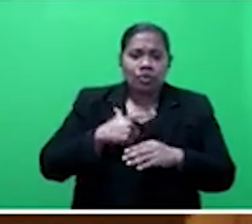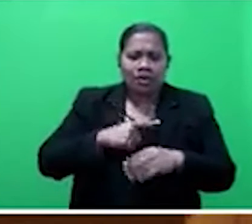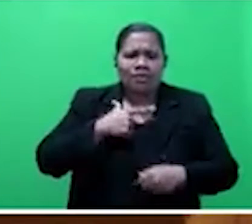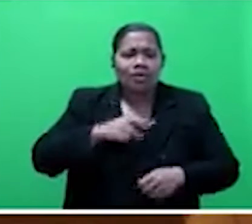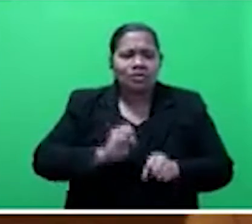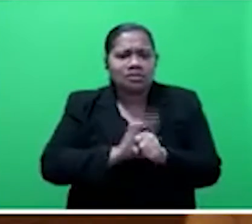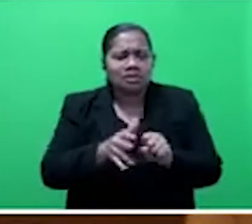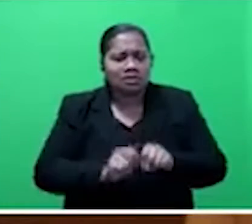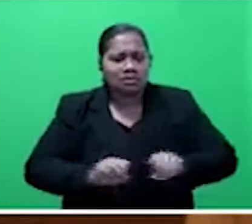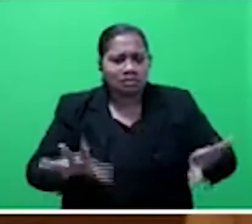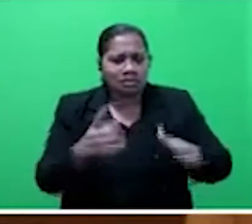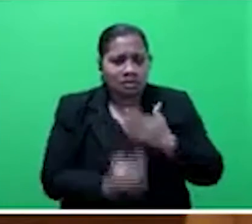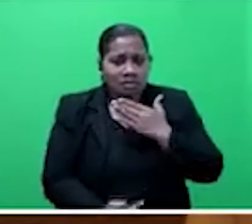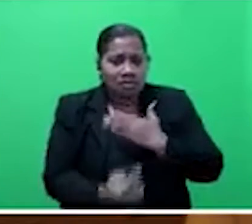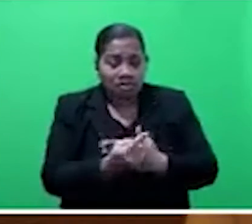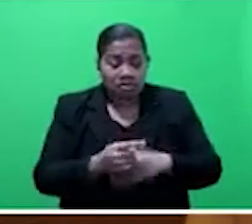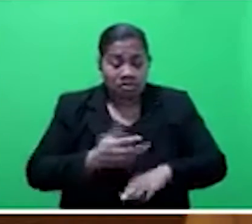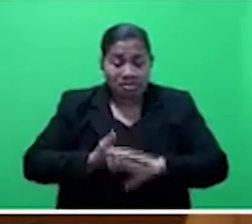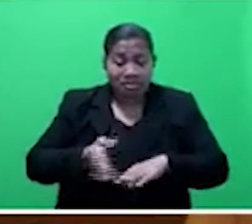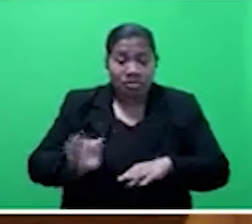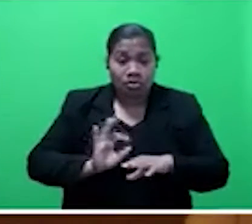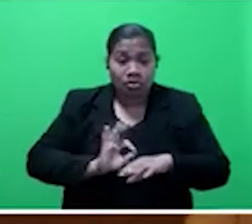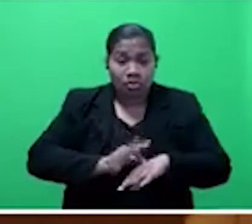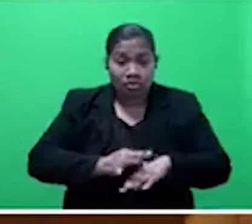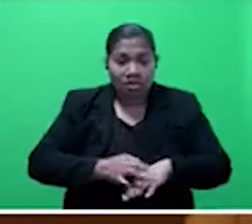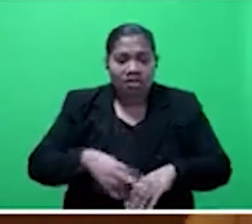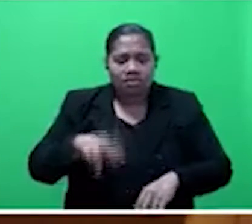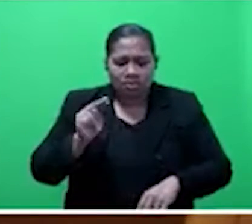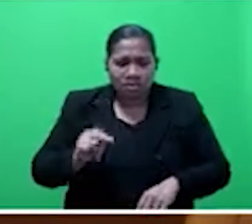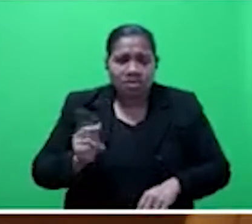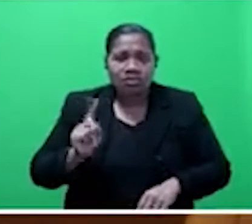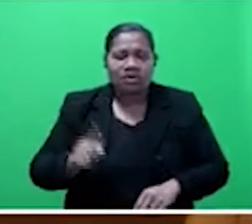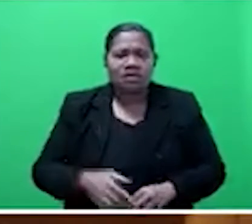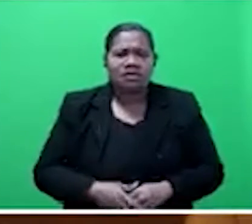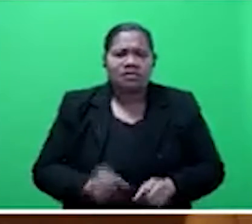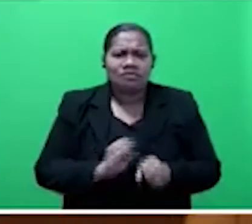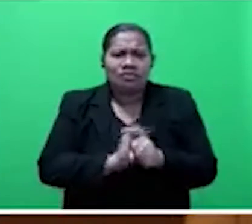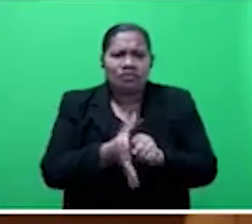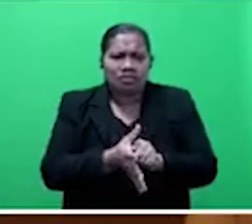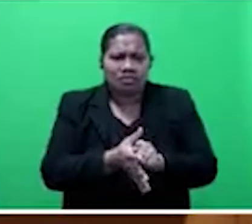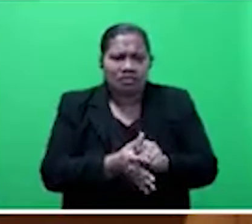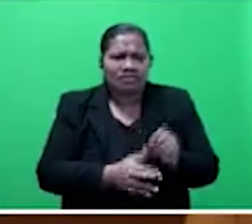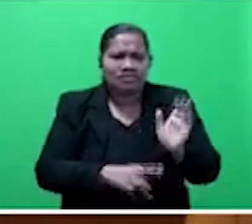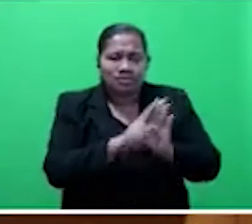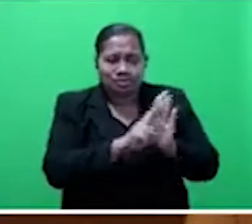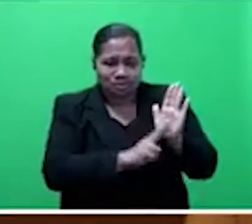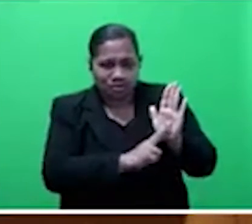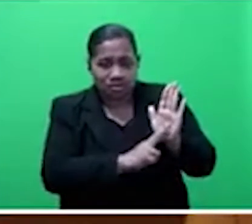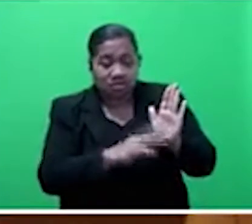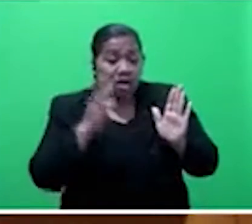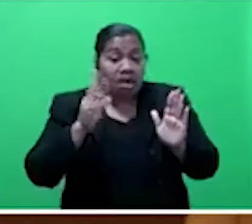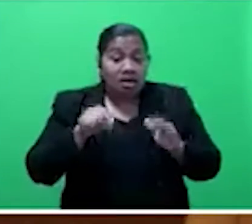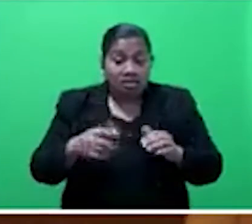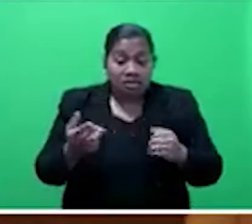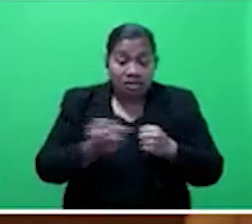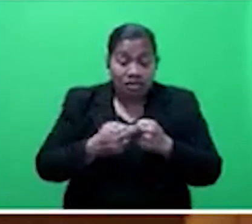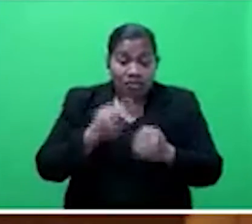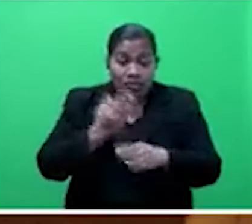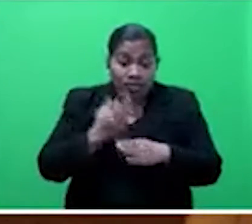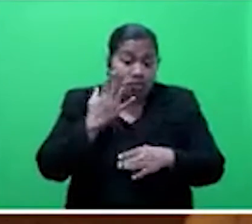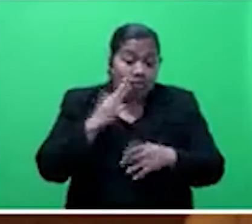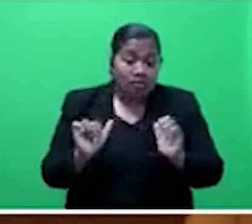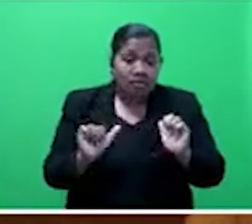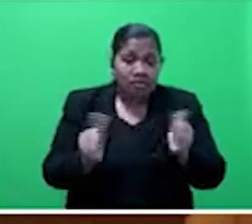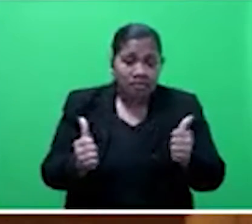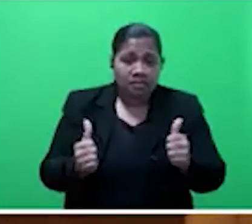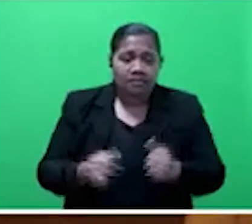also required for the COVID-19 response. The refurbishment work, once completed, will help